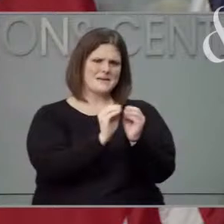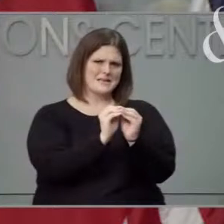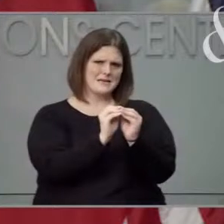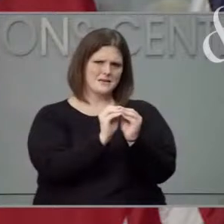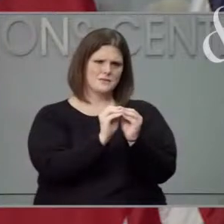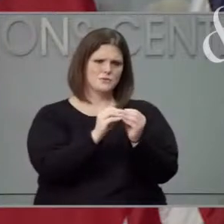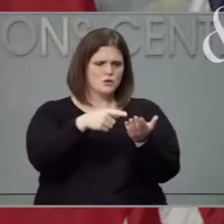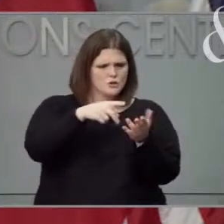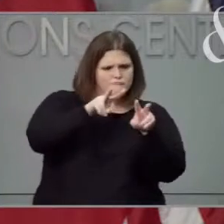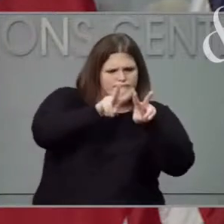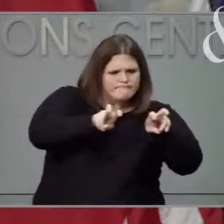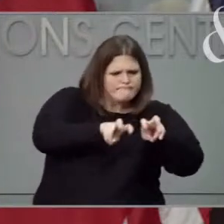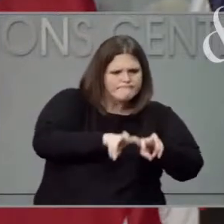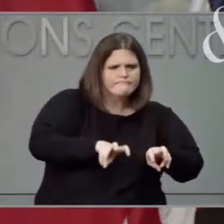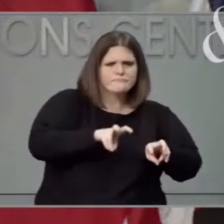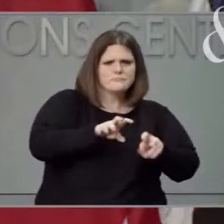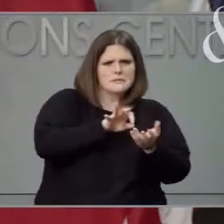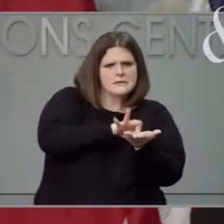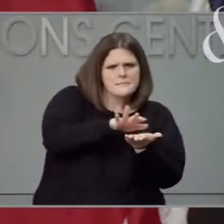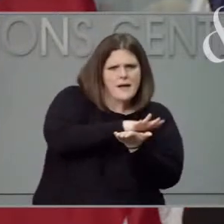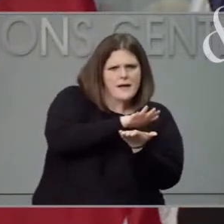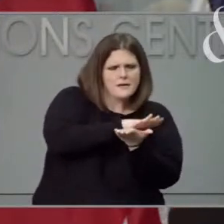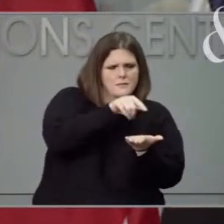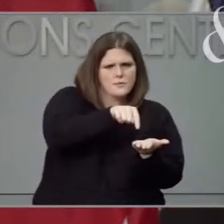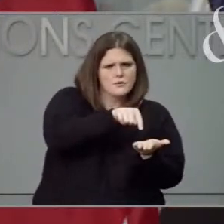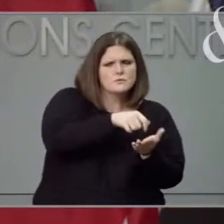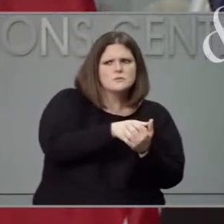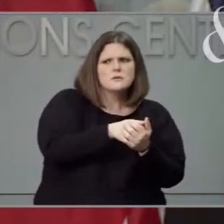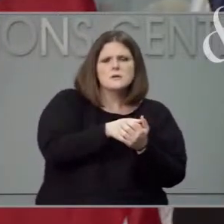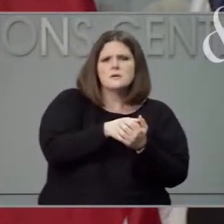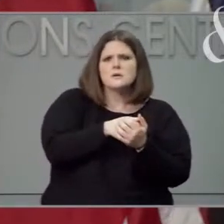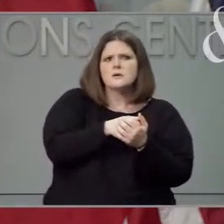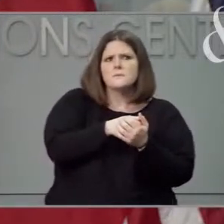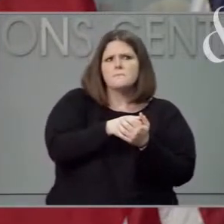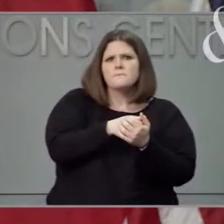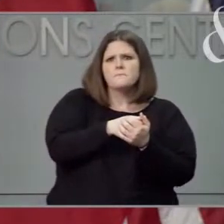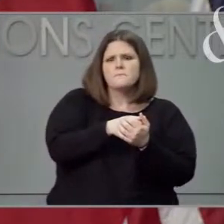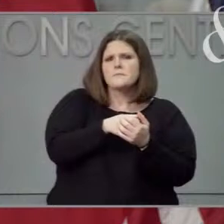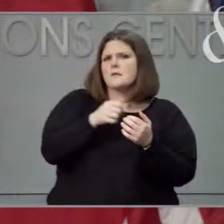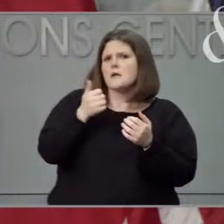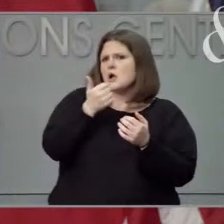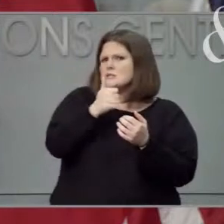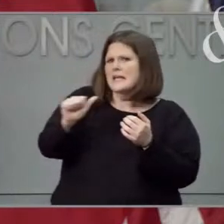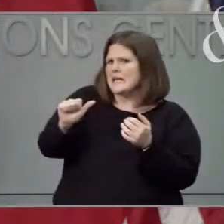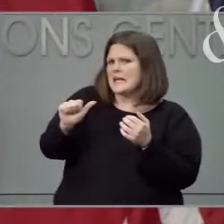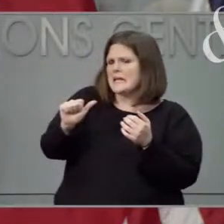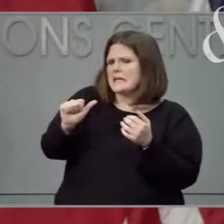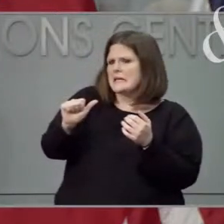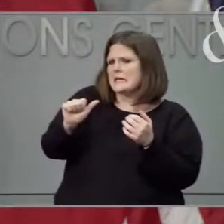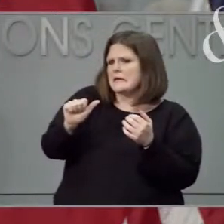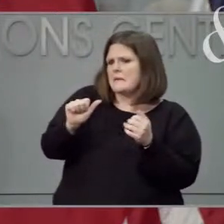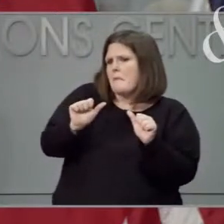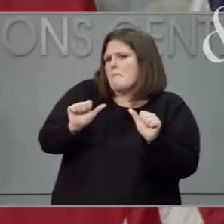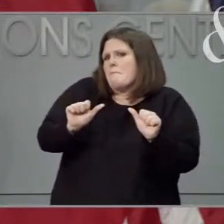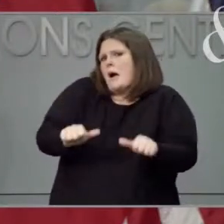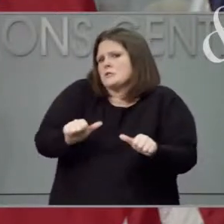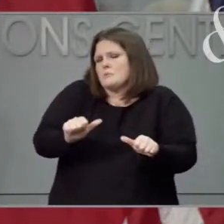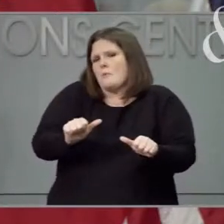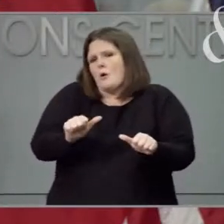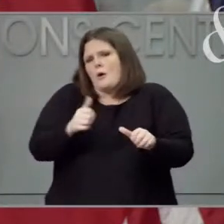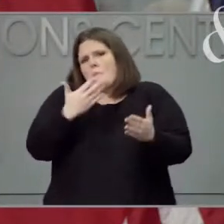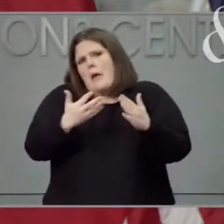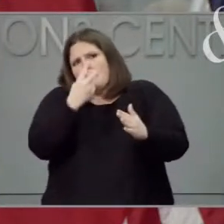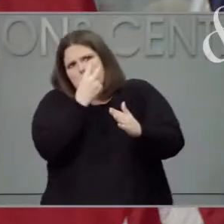provisional ballots and the absentees, is there any chance of counties moving up these meetings or calling a special emergency meeting on